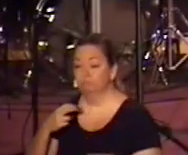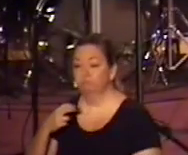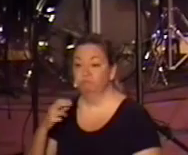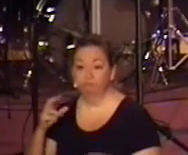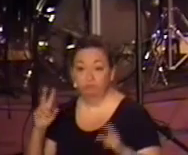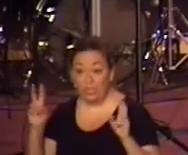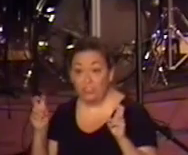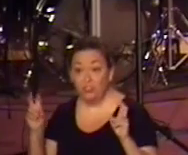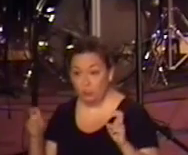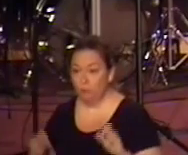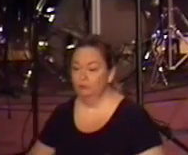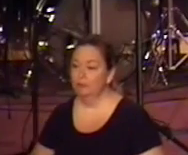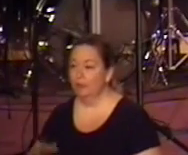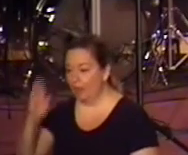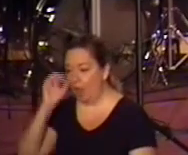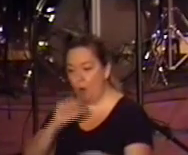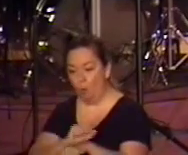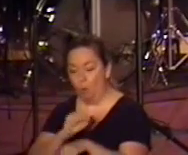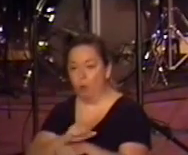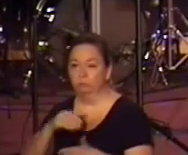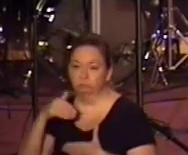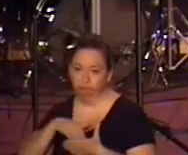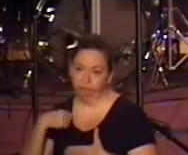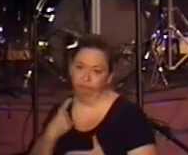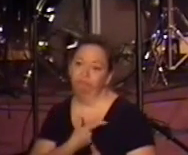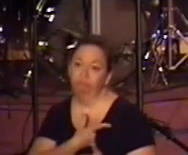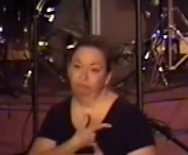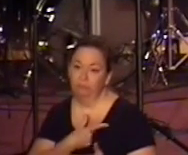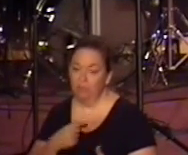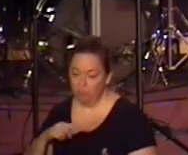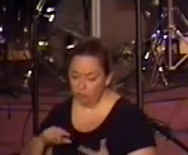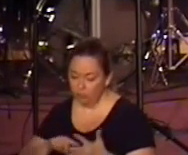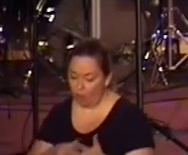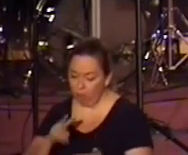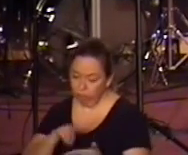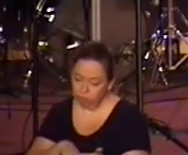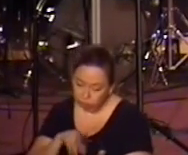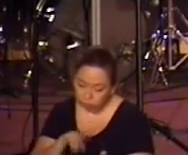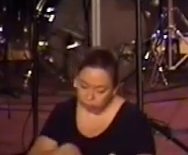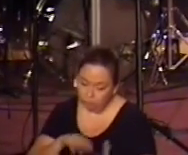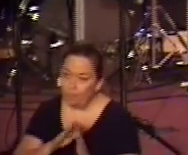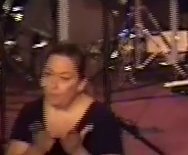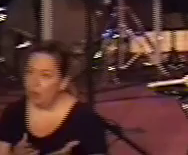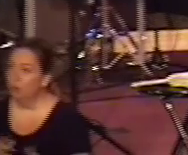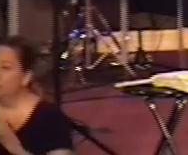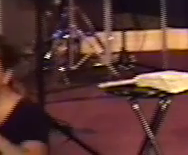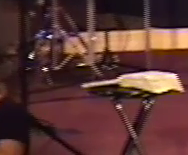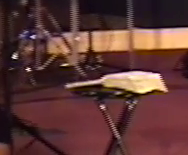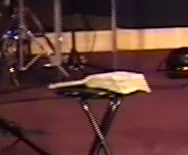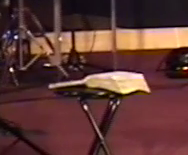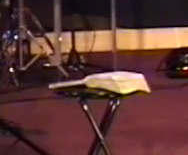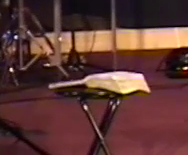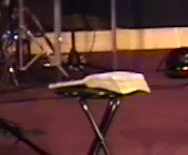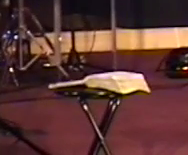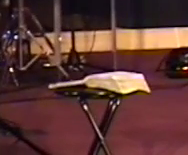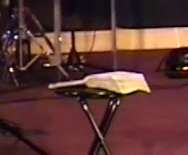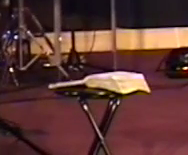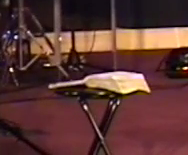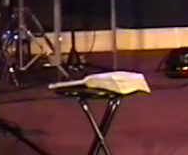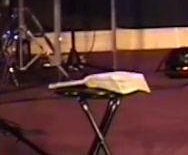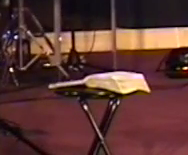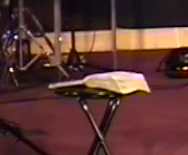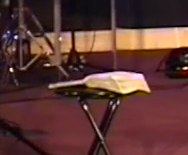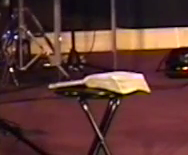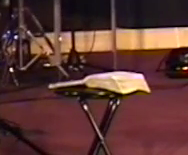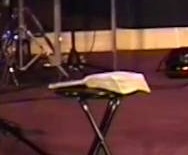work. You'll start listening, say, oh man, I'll start reading books. You'll maybe go to it, seek out a counselor. Good idea. The Bible even says you're